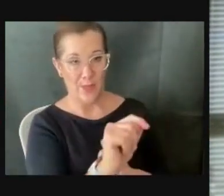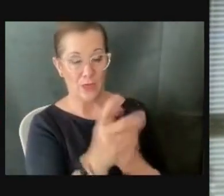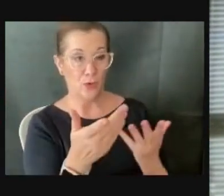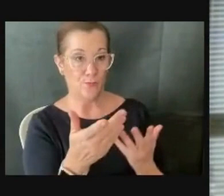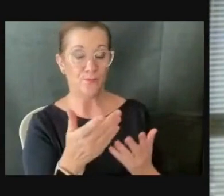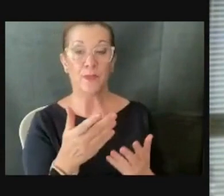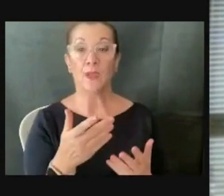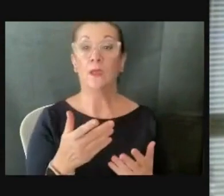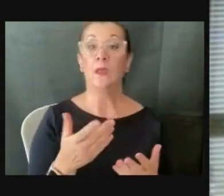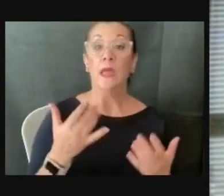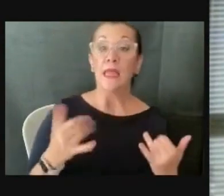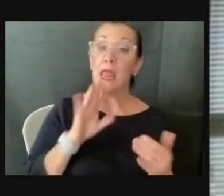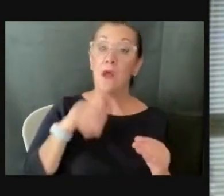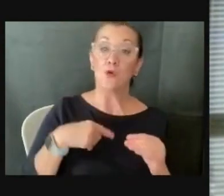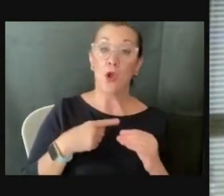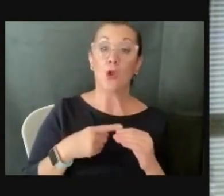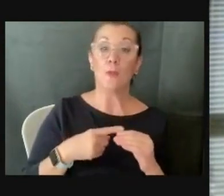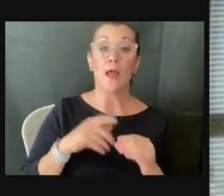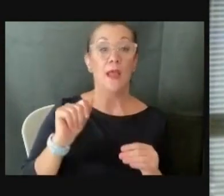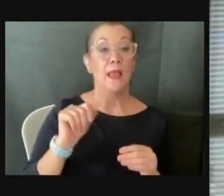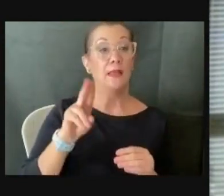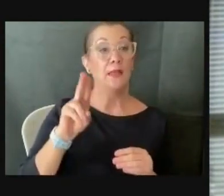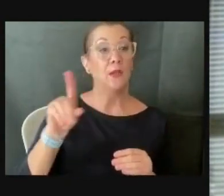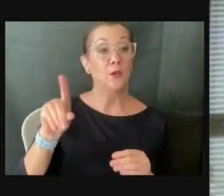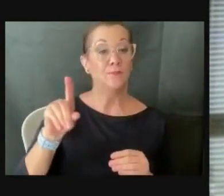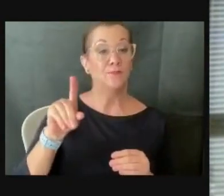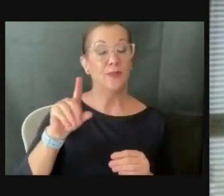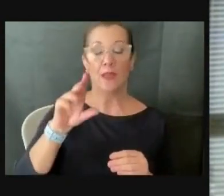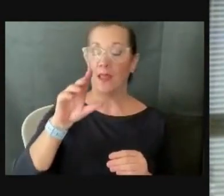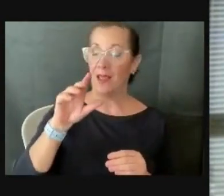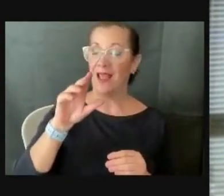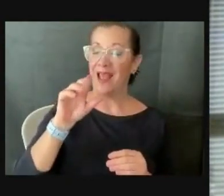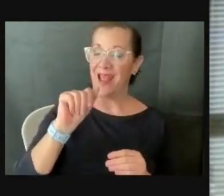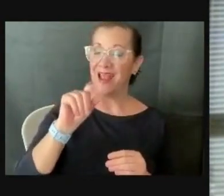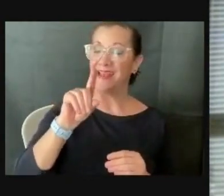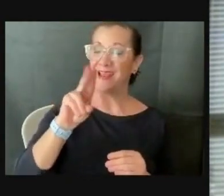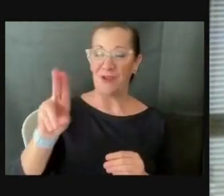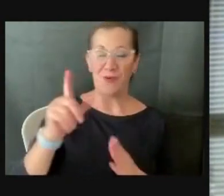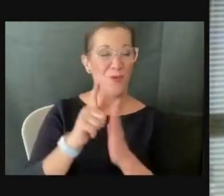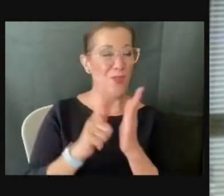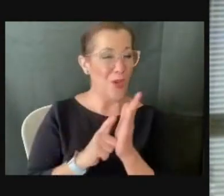So going to talk about ADU laws and ordinances.